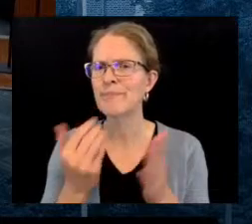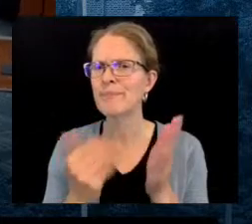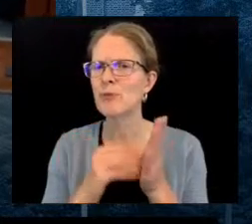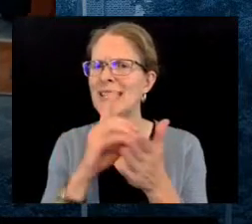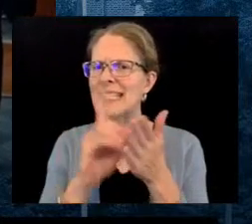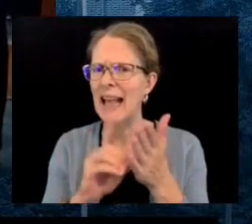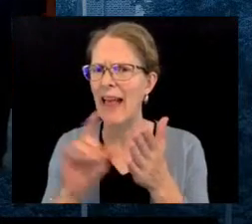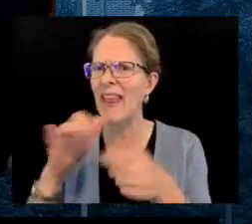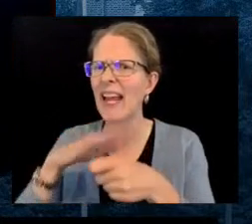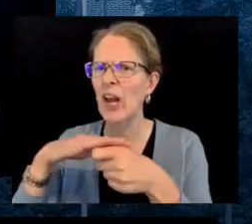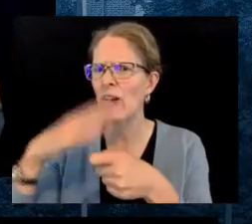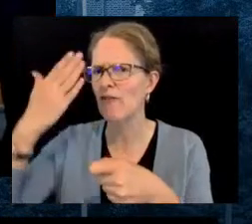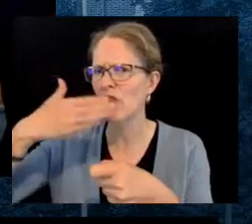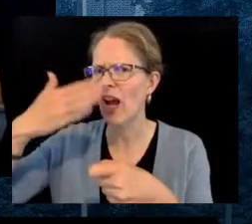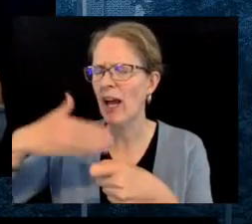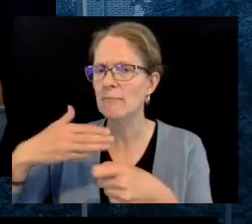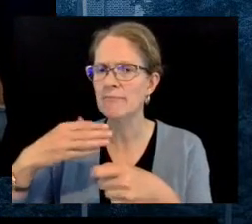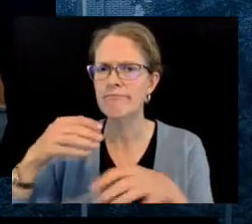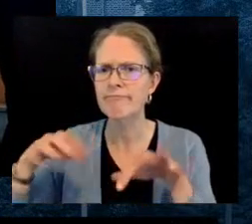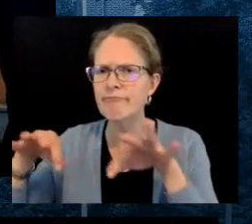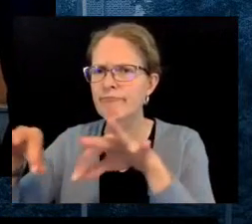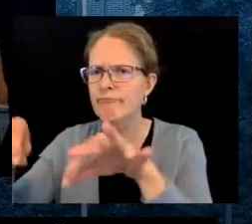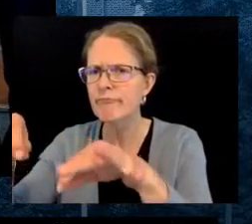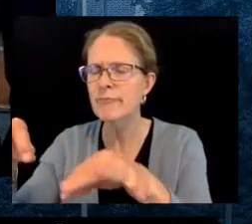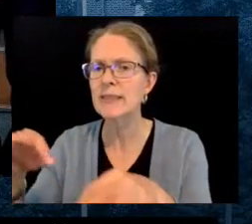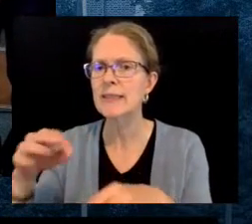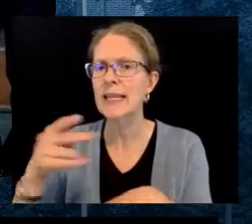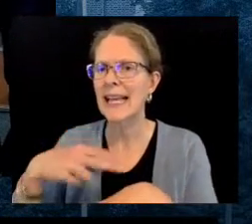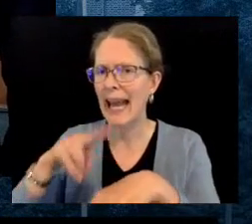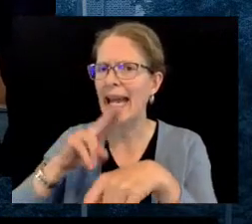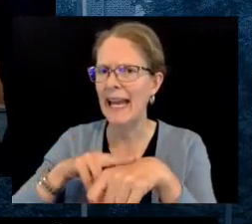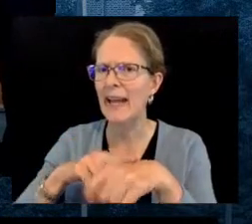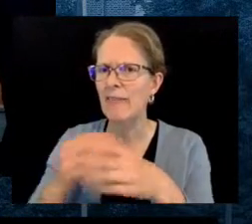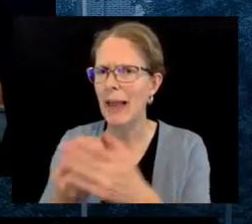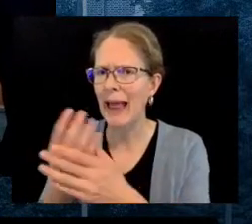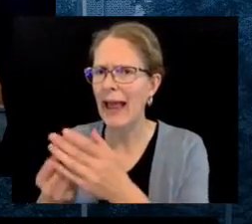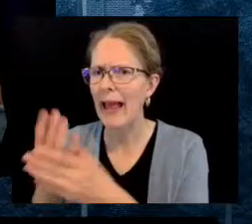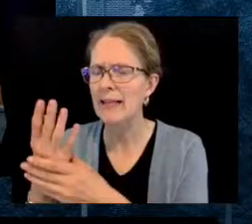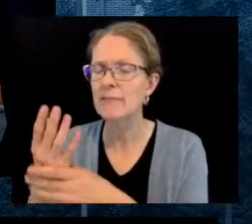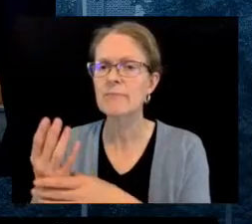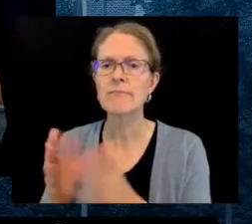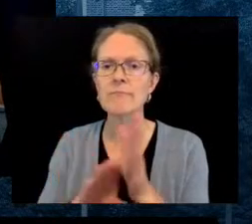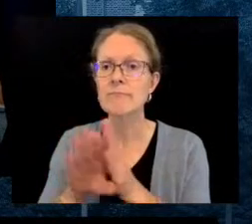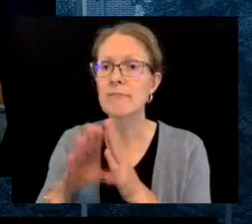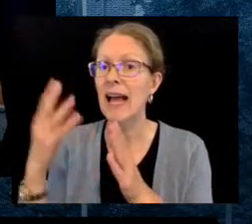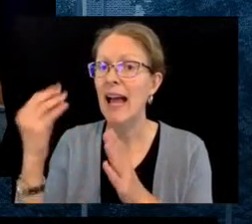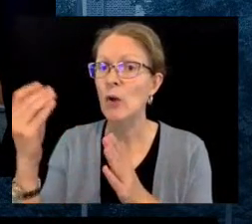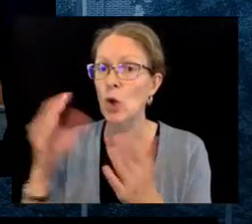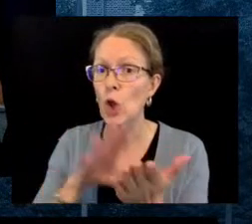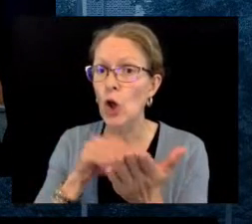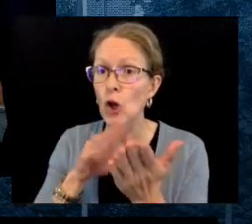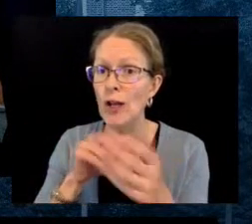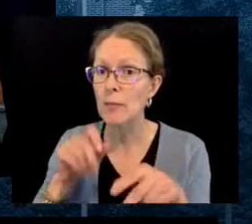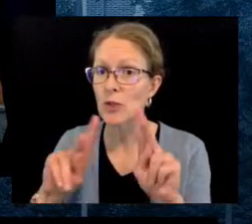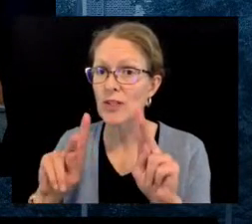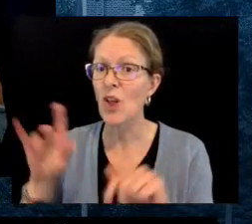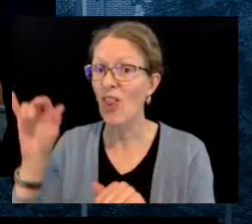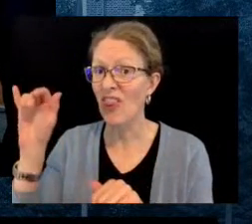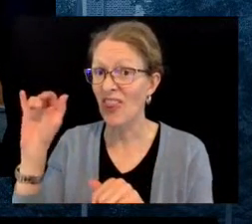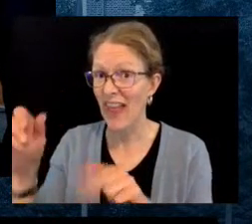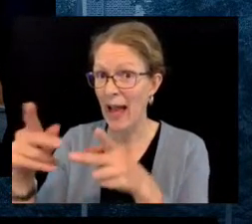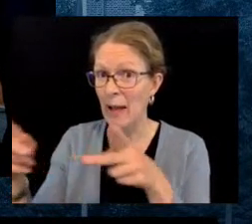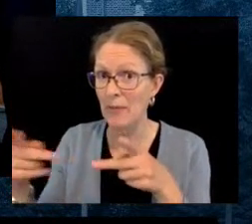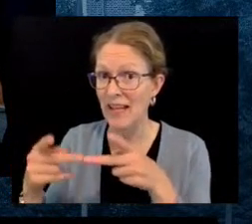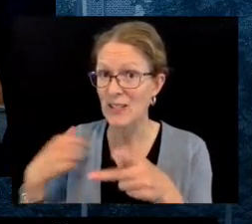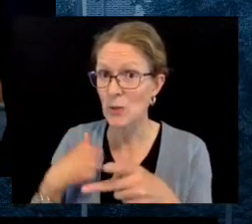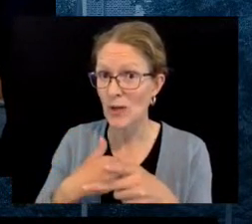planted native species in there, developed an opportunity for outdoor learning, and so that was going to be the location that we were going to clean up